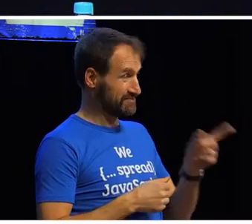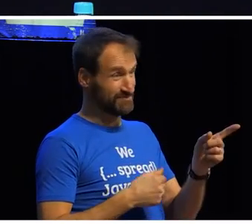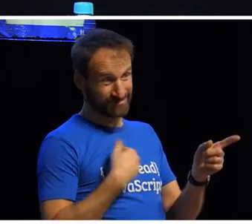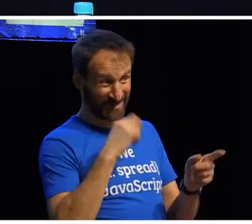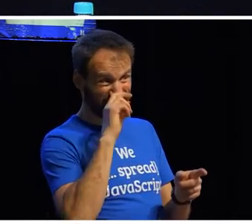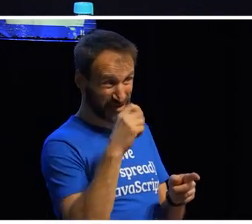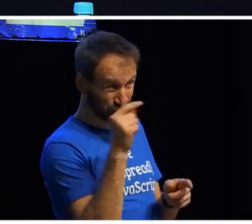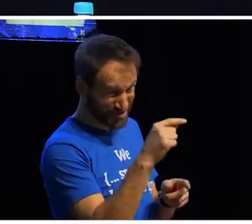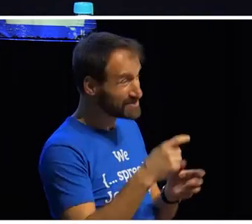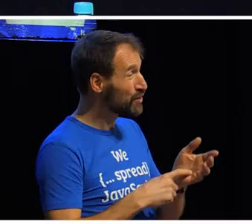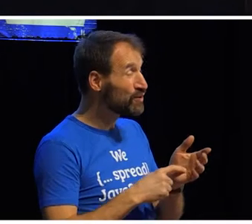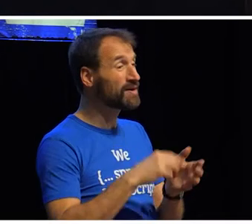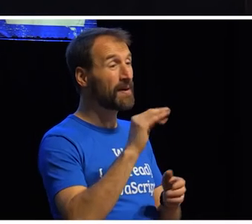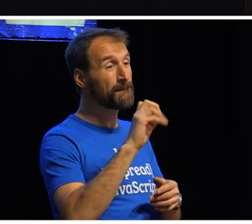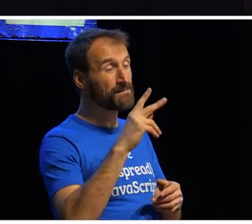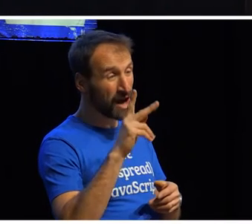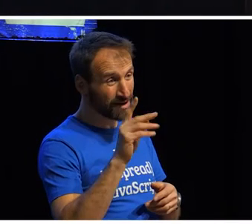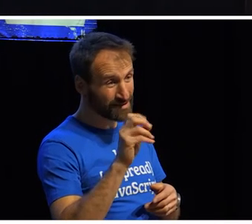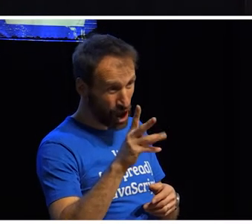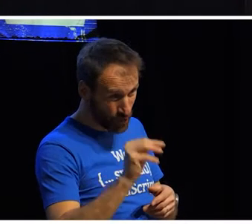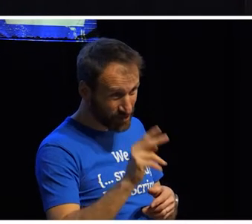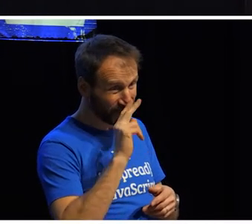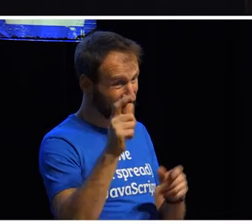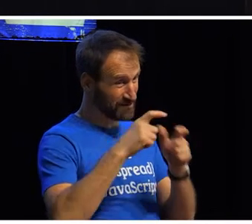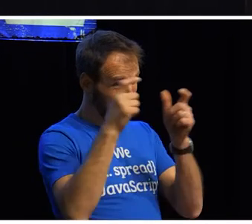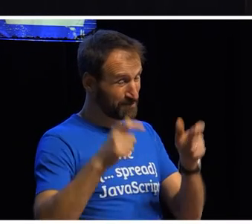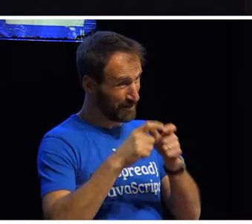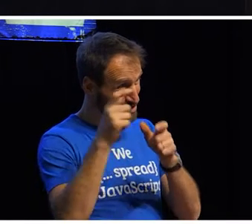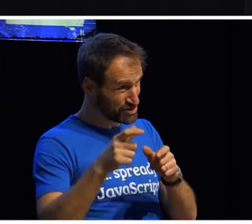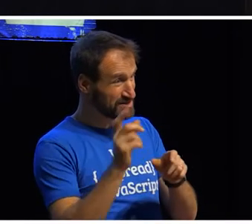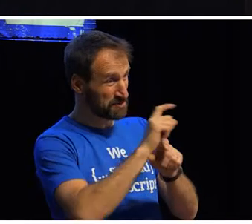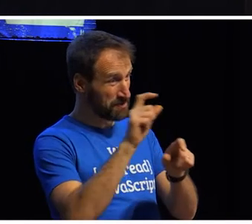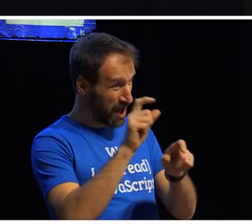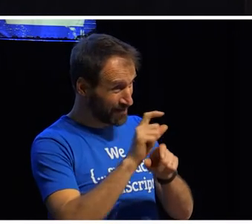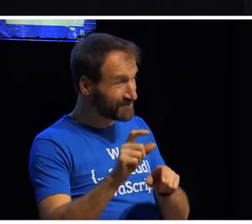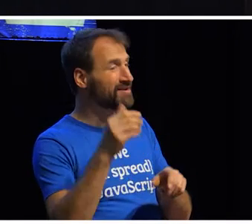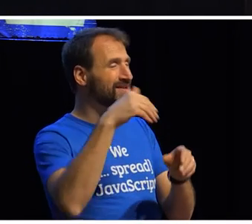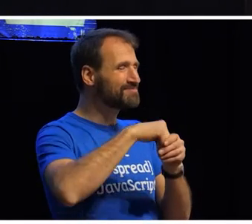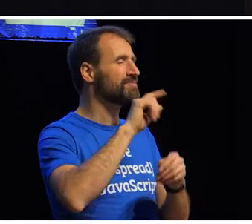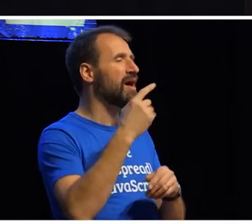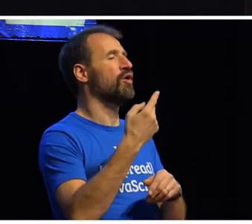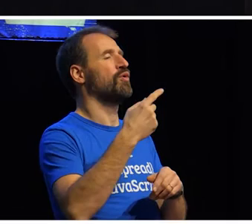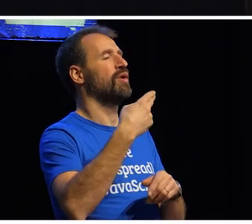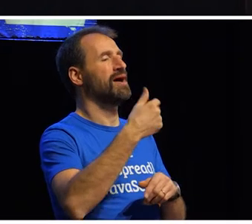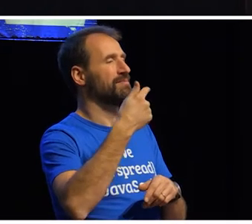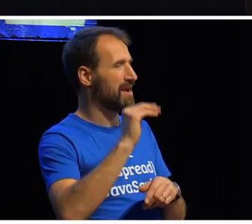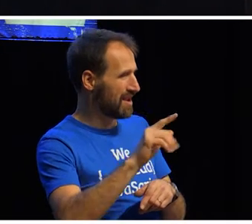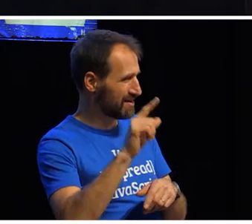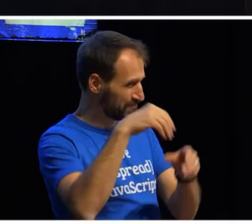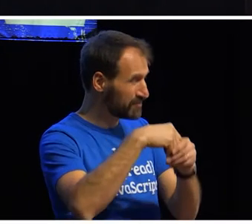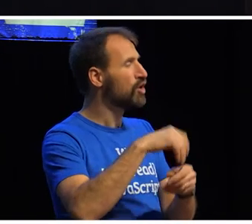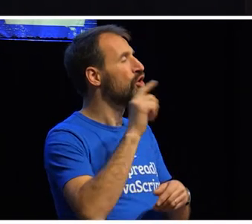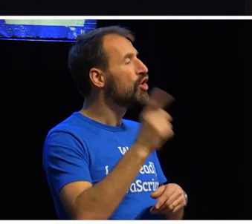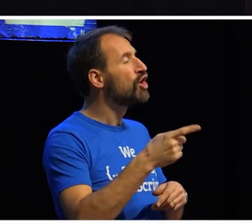do this because markdown oftentimes when a DS backage is including marked actually support some HTML snippets in there as well so we're gonna do this and